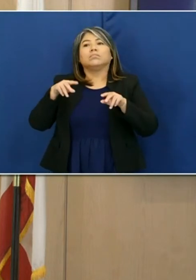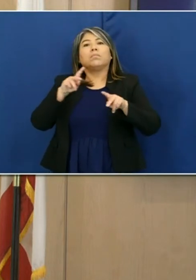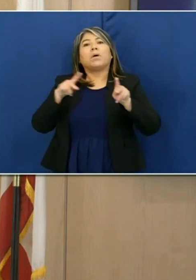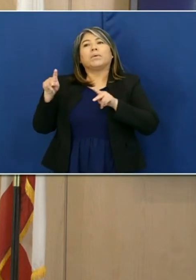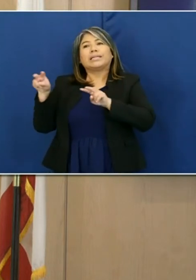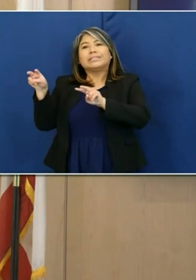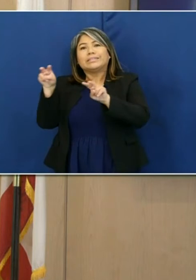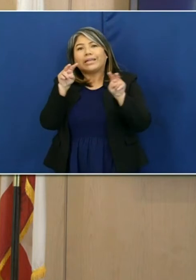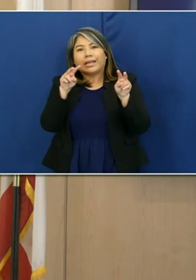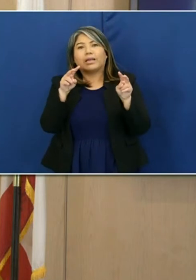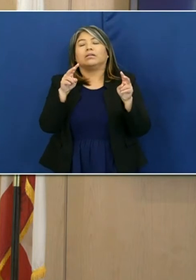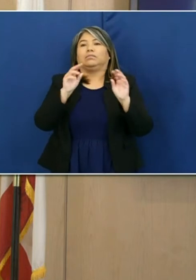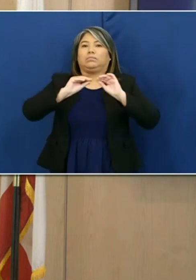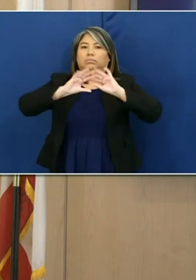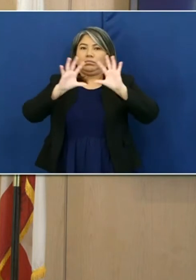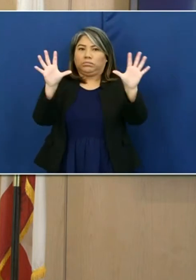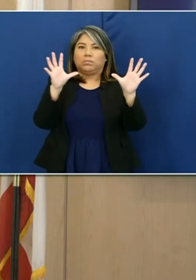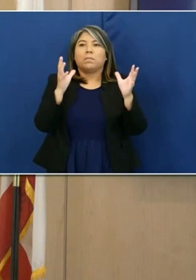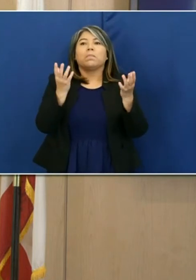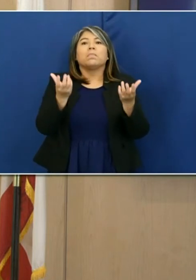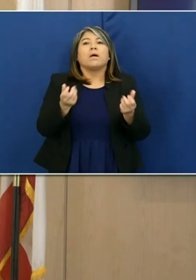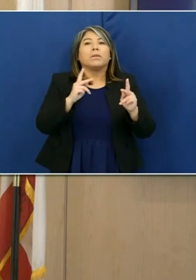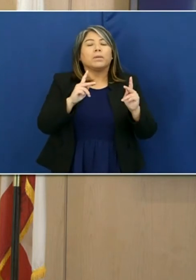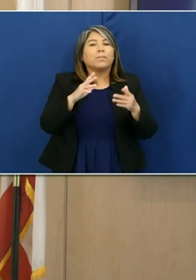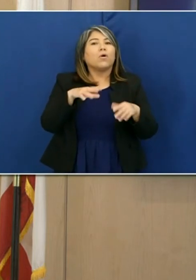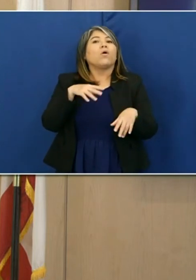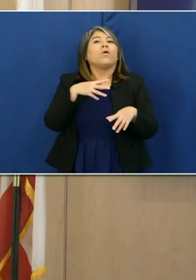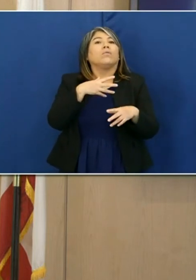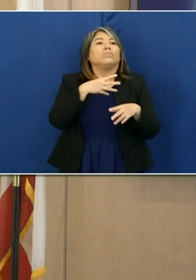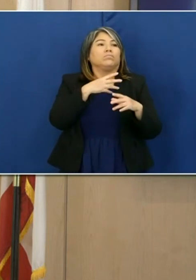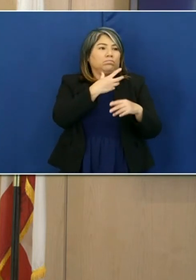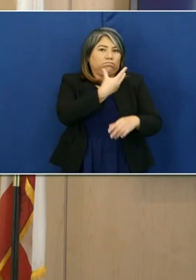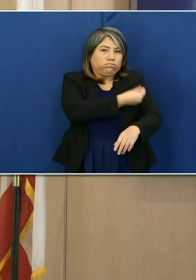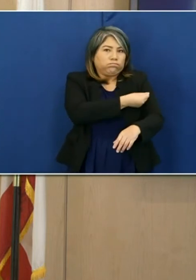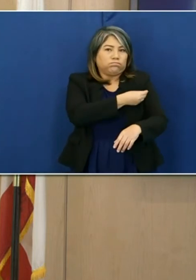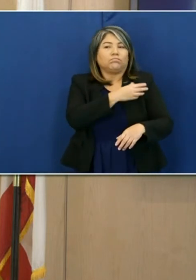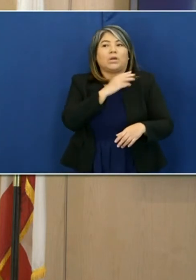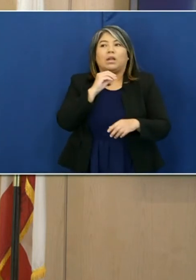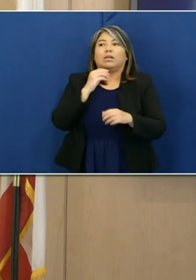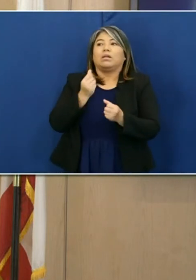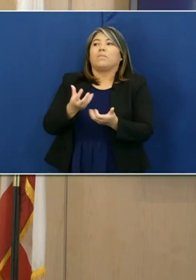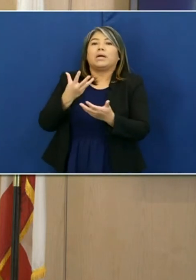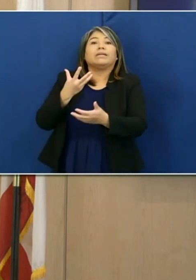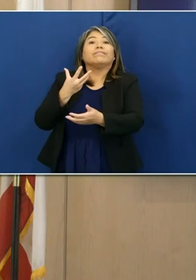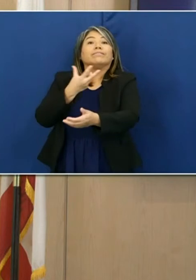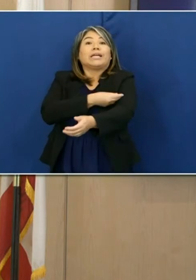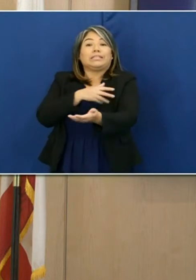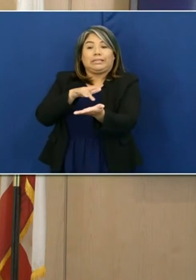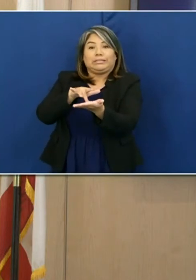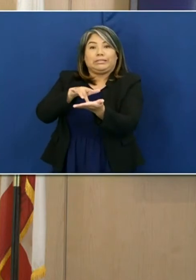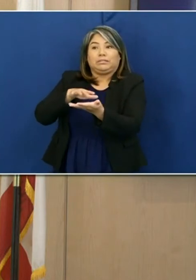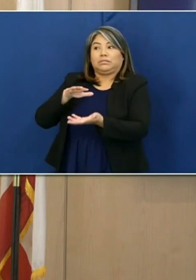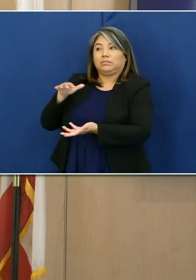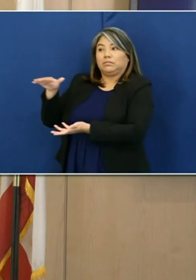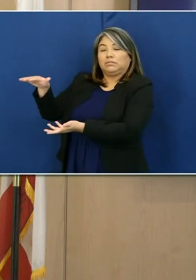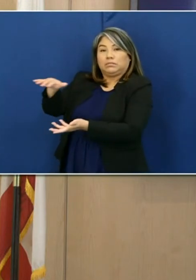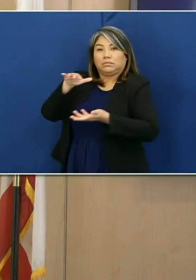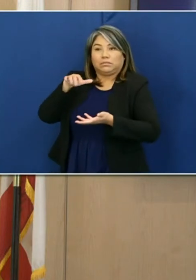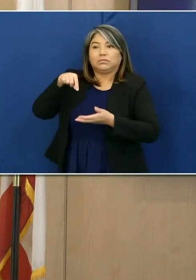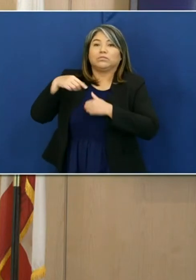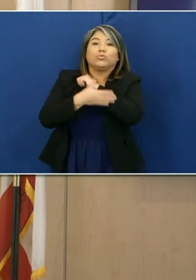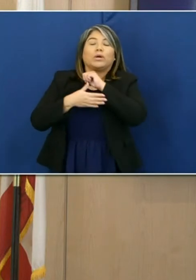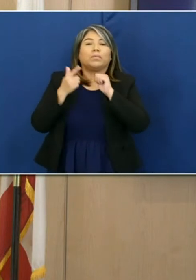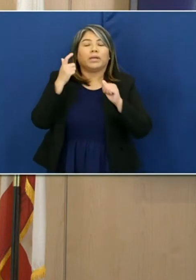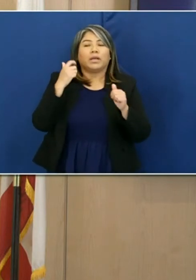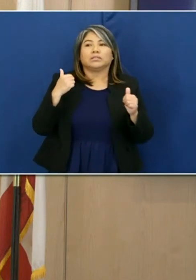track how many are coming into the county and how many have been administered. But again, because it is a fragmented system, as a county, we end up playing a role of air